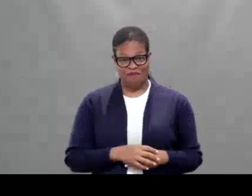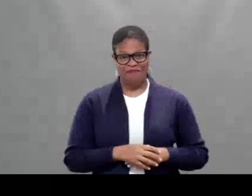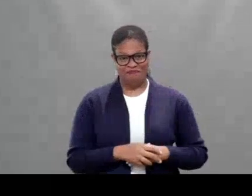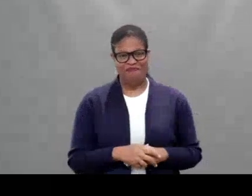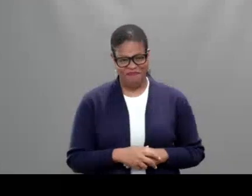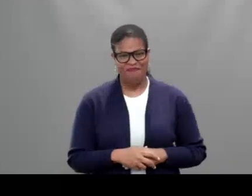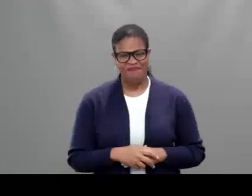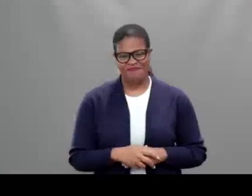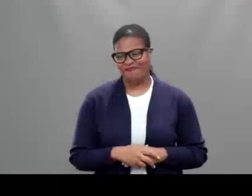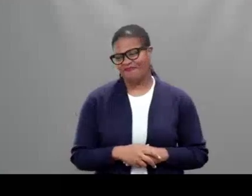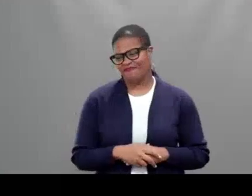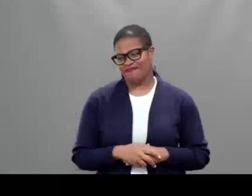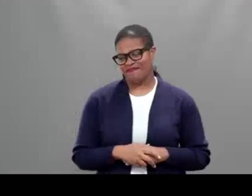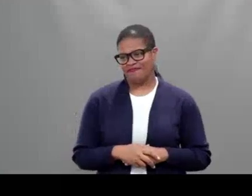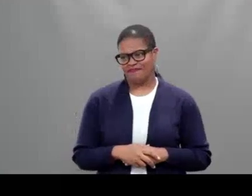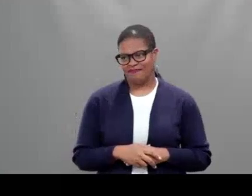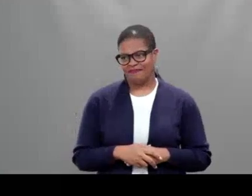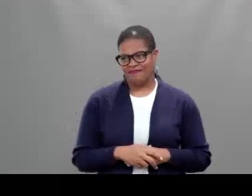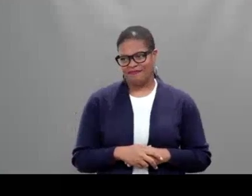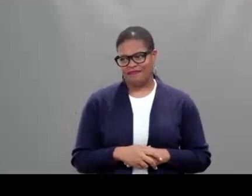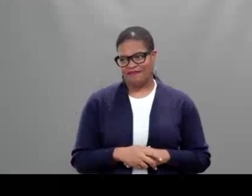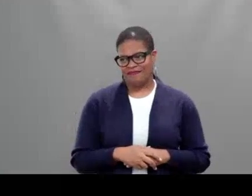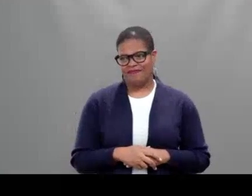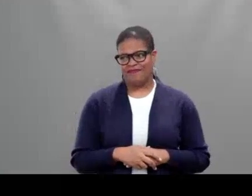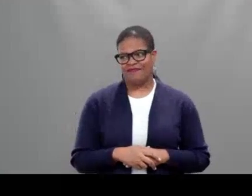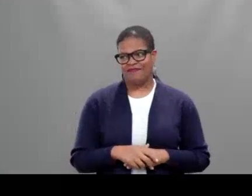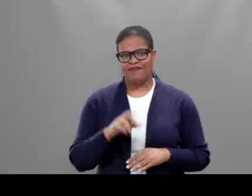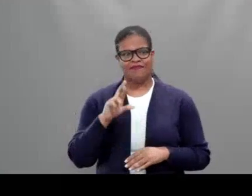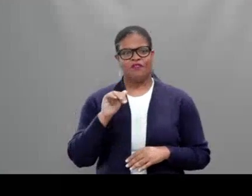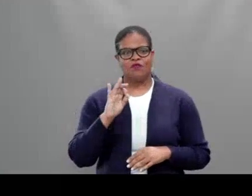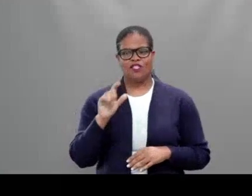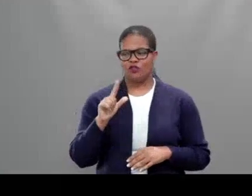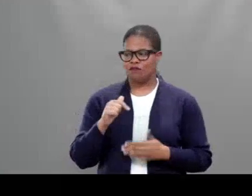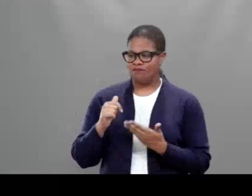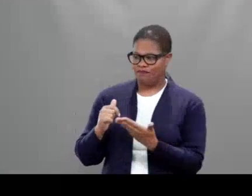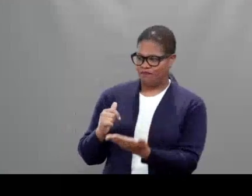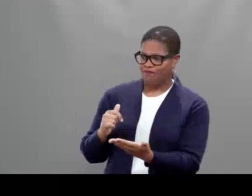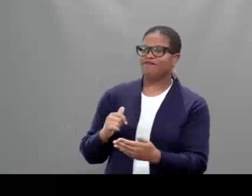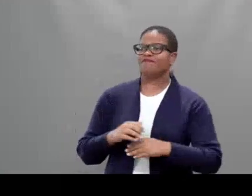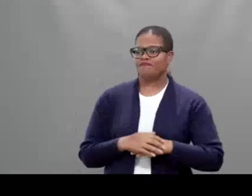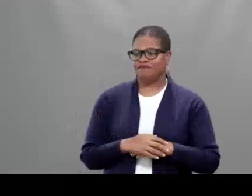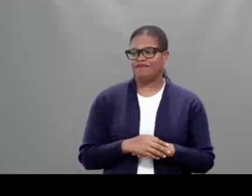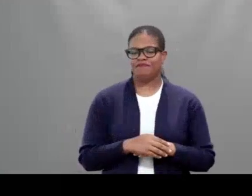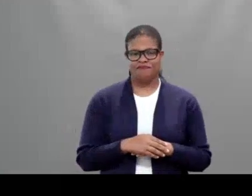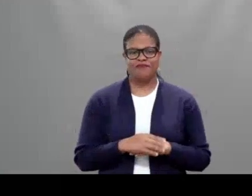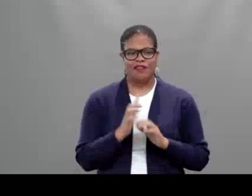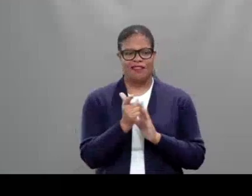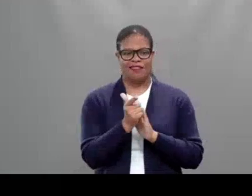Here. Gotcha. And Rachel as well, our ladies council.